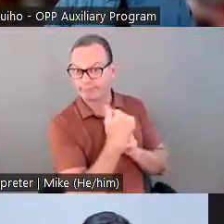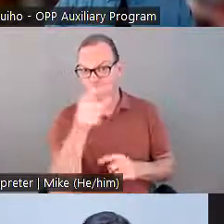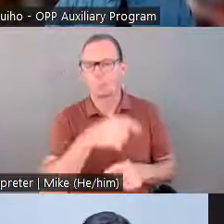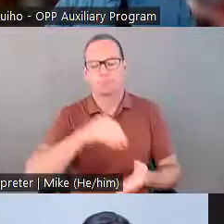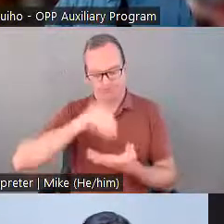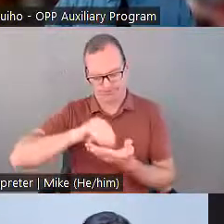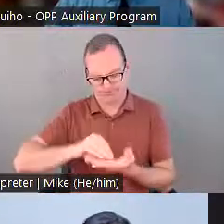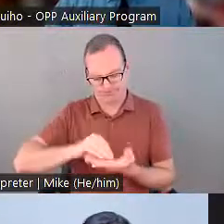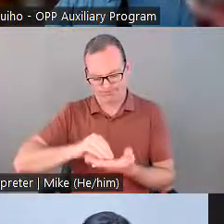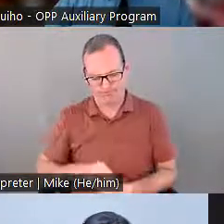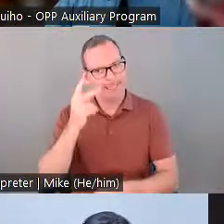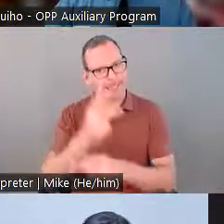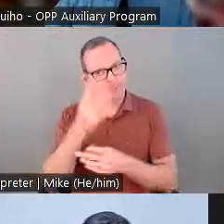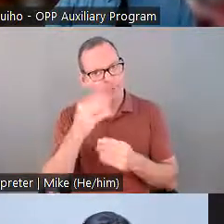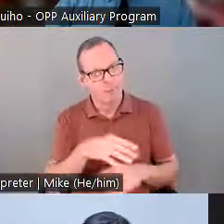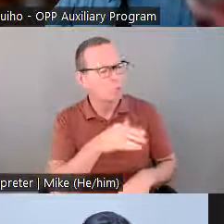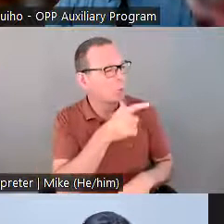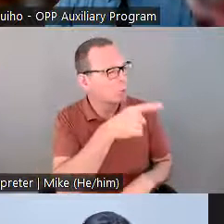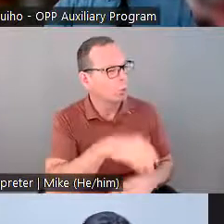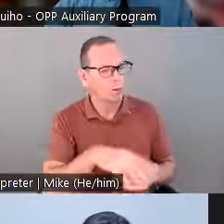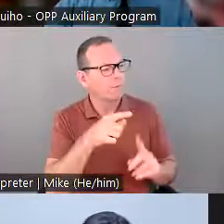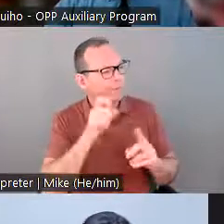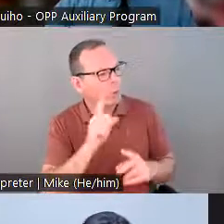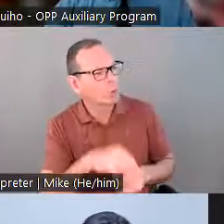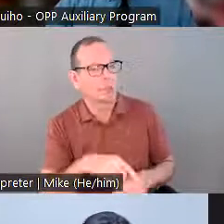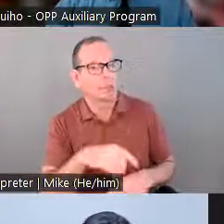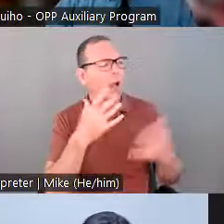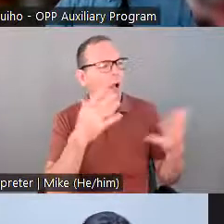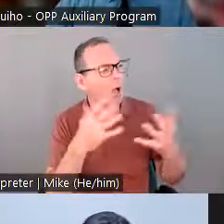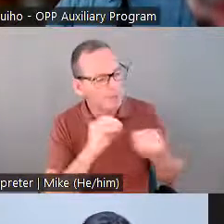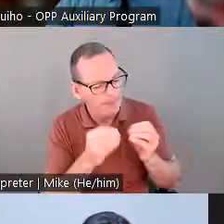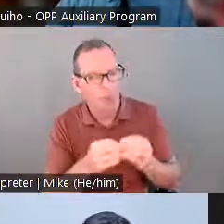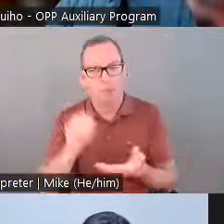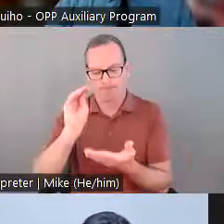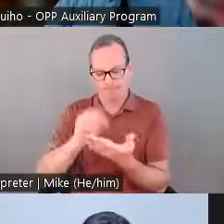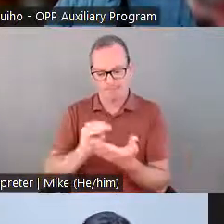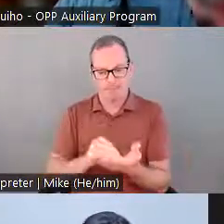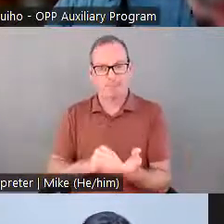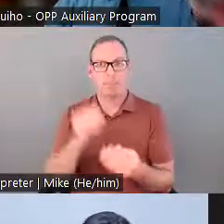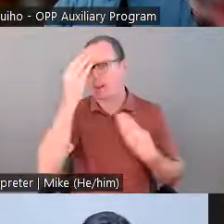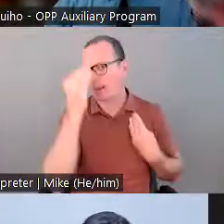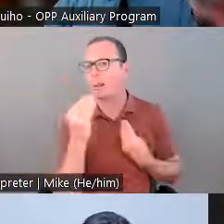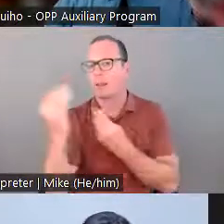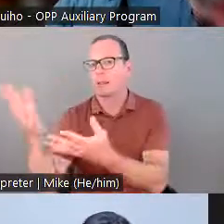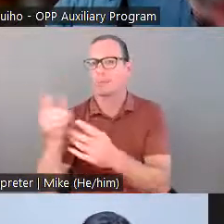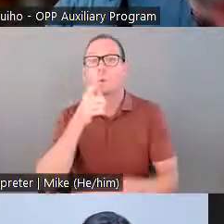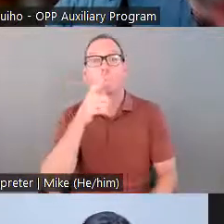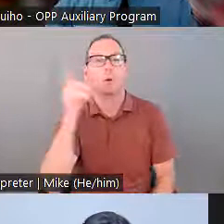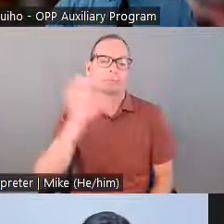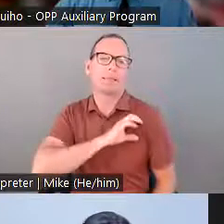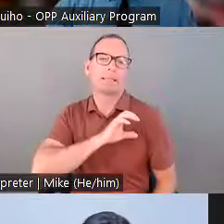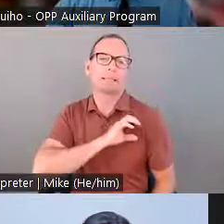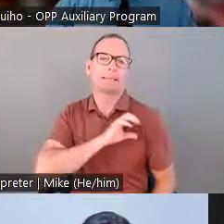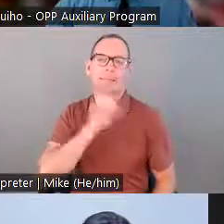local police. The Canadian Anti-Fraud Center is a big one. There is an online link. It'll be in the next slide. Obviously, the